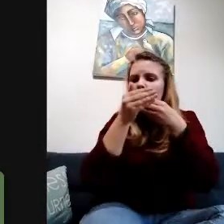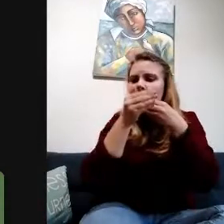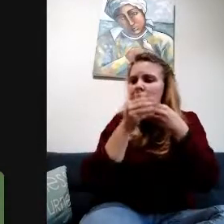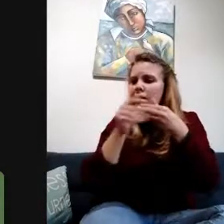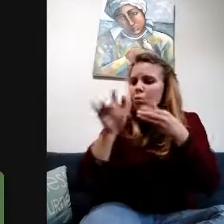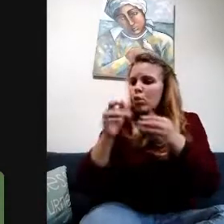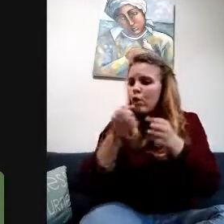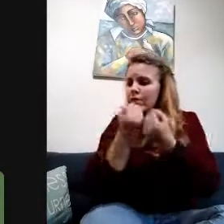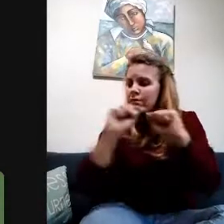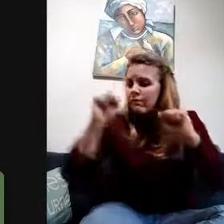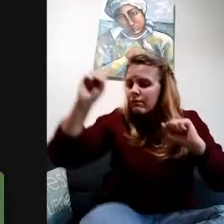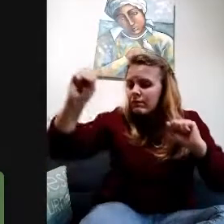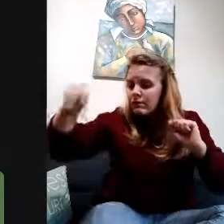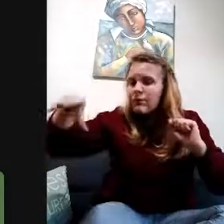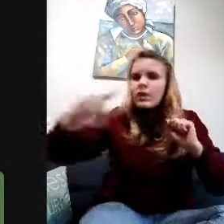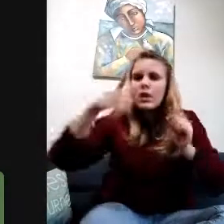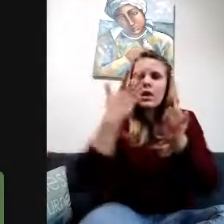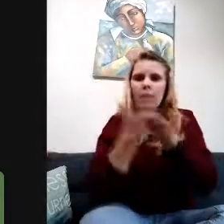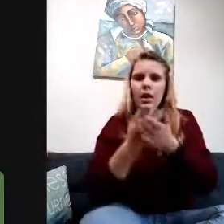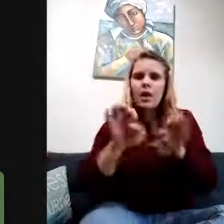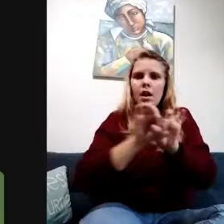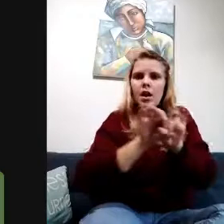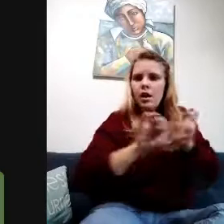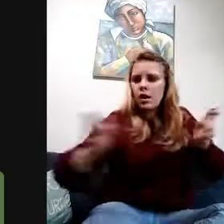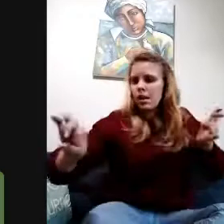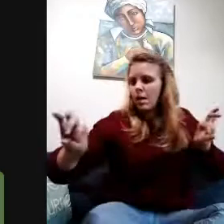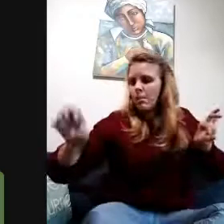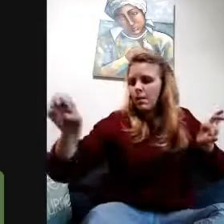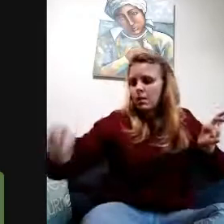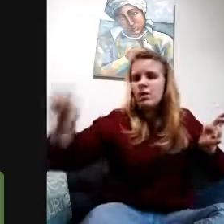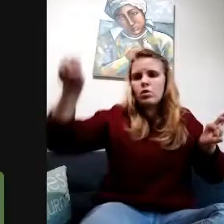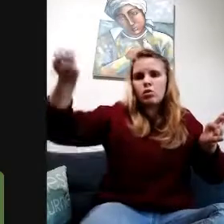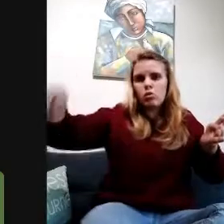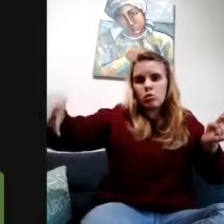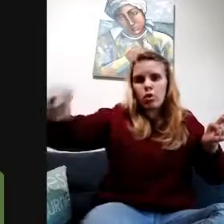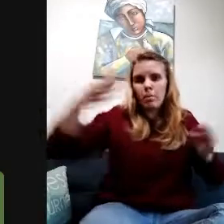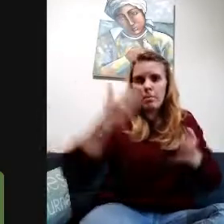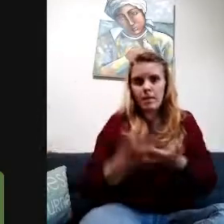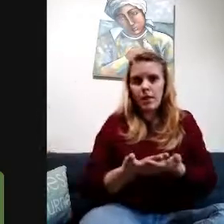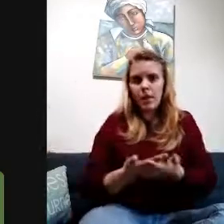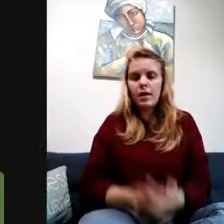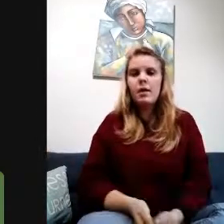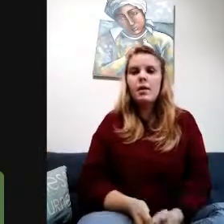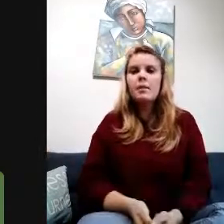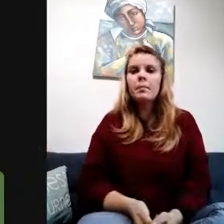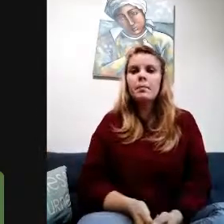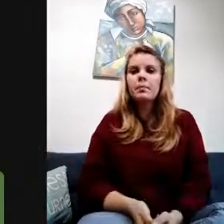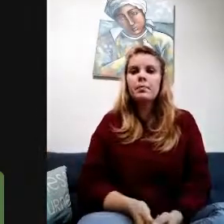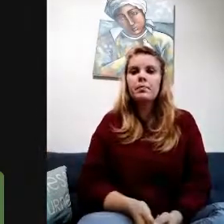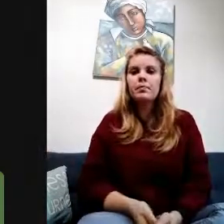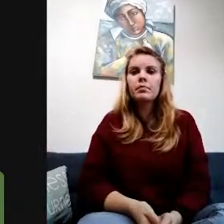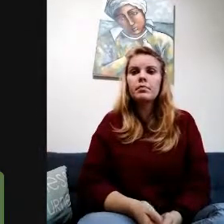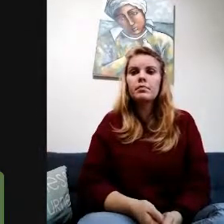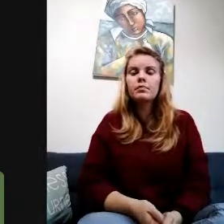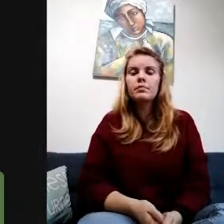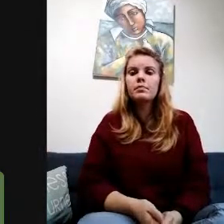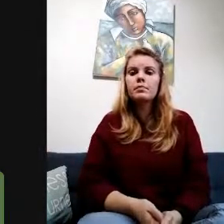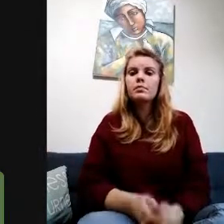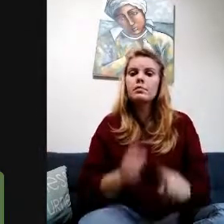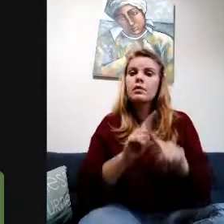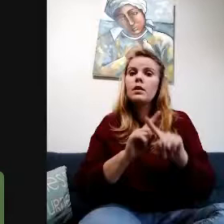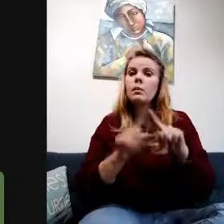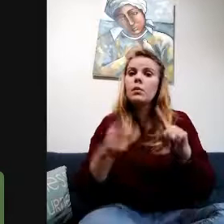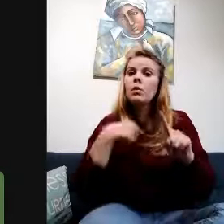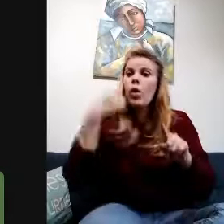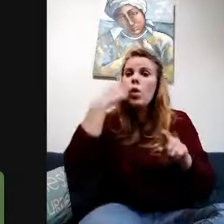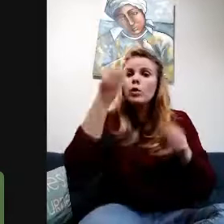And from there, you've got a club length in which you can drop your ball. Now, while he asked that question, Craig, if I may butt in,